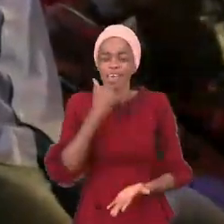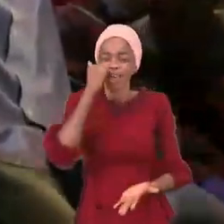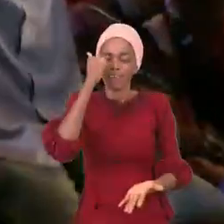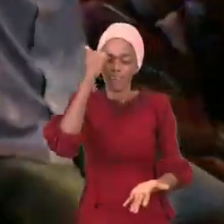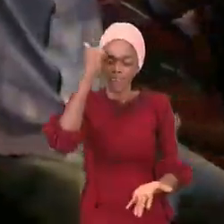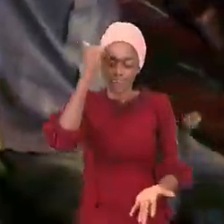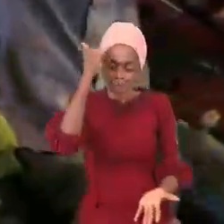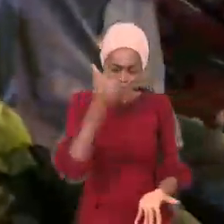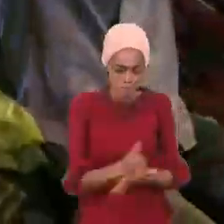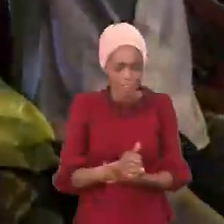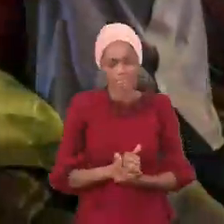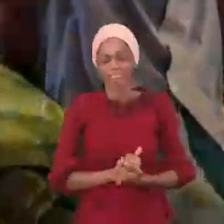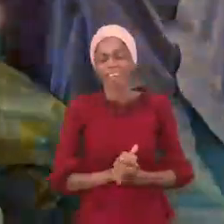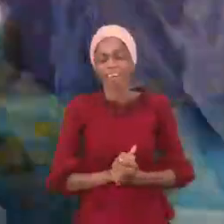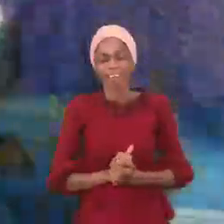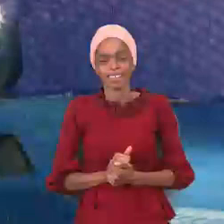Amen!